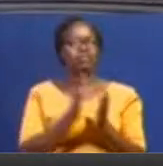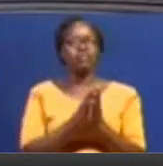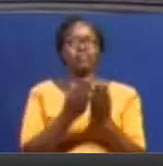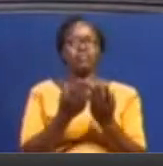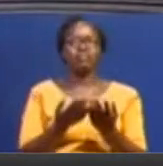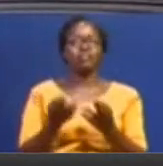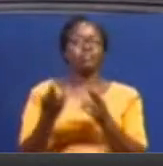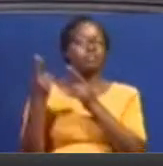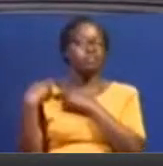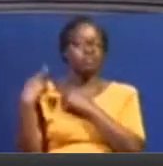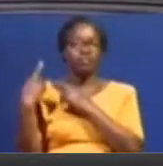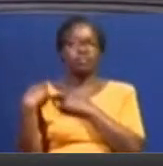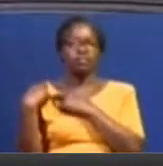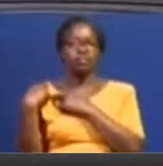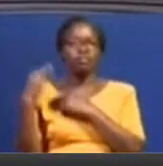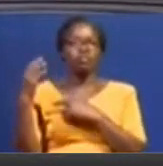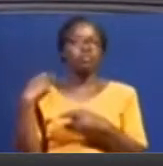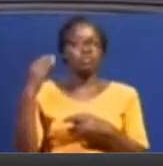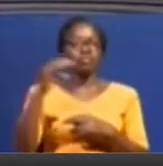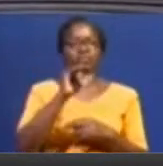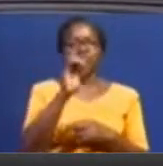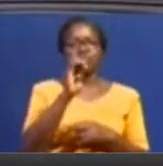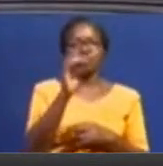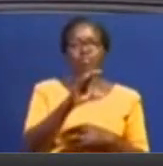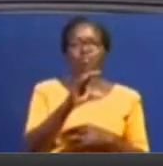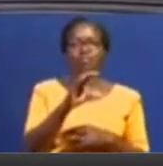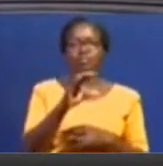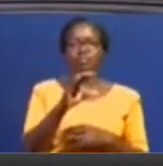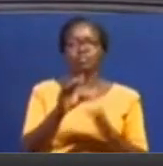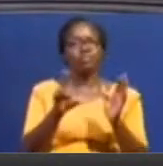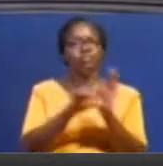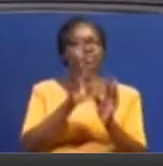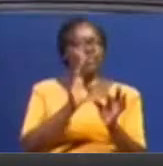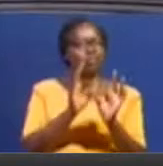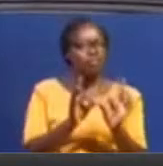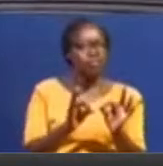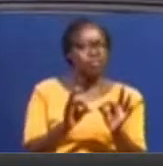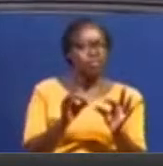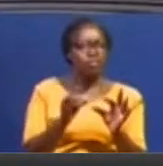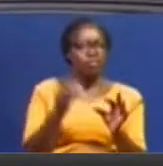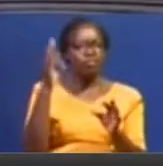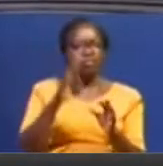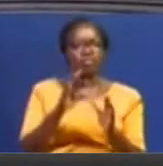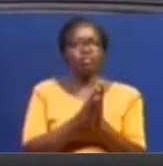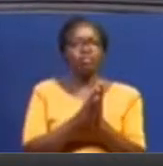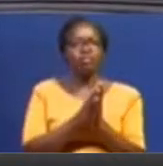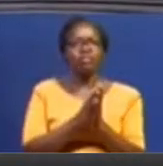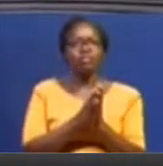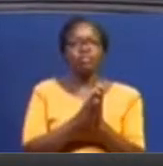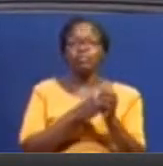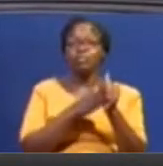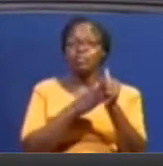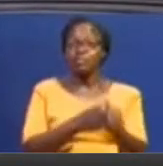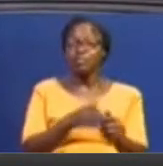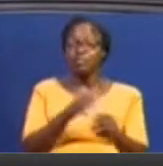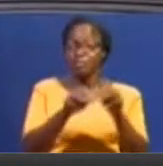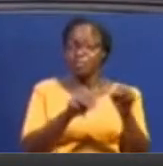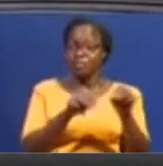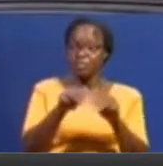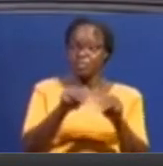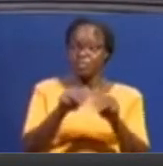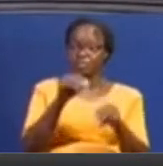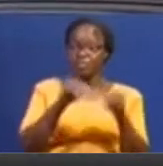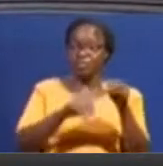chairperson of Iebc? Is it about the legal interpretation of presiding over the management of the